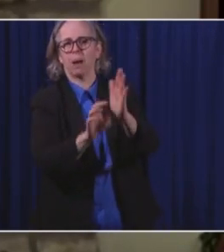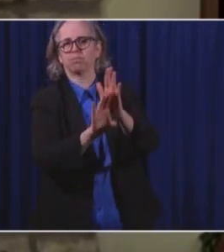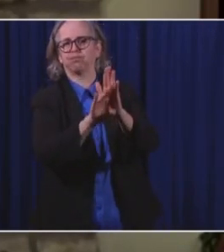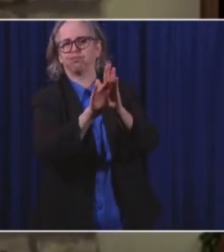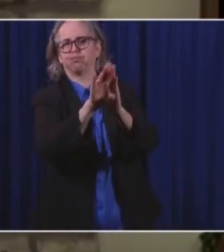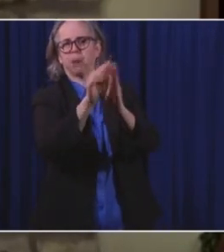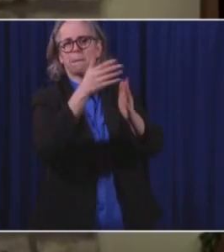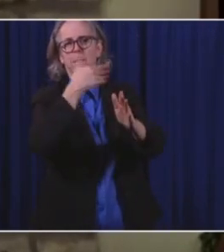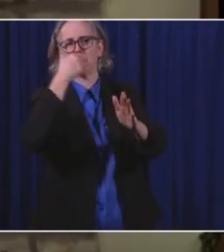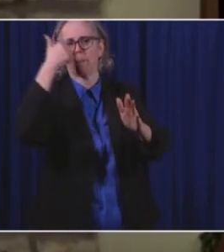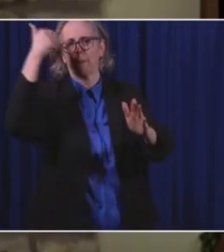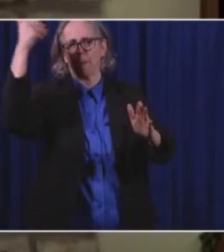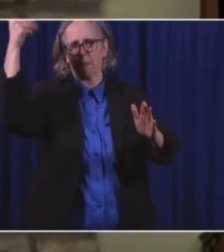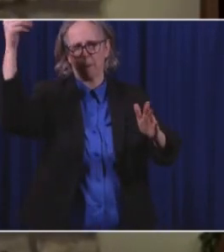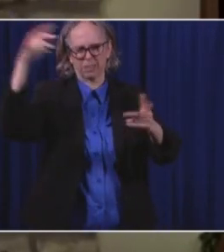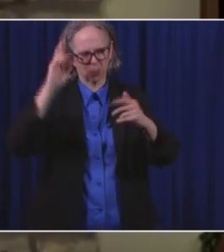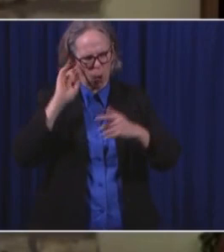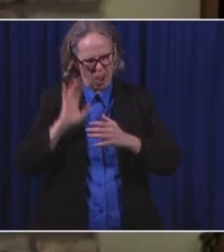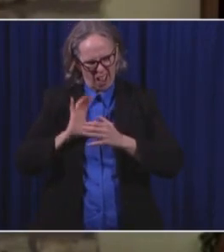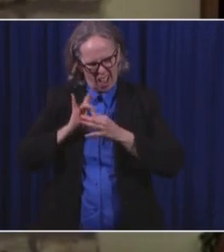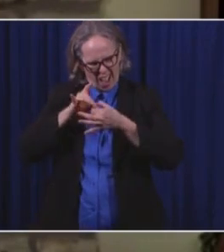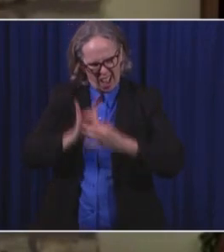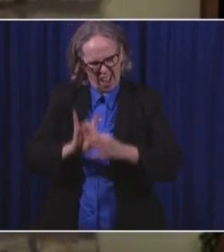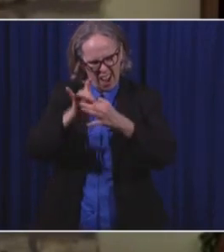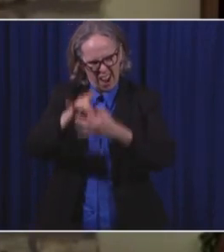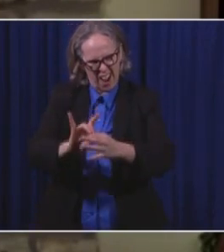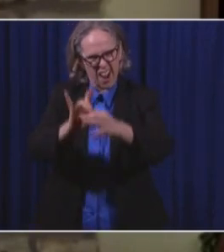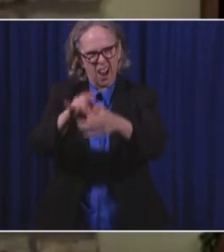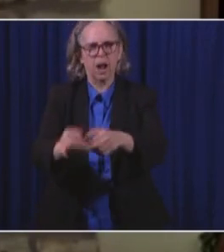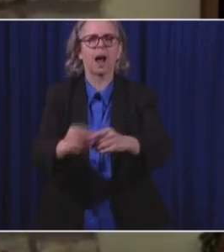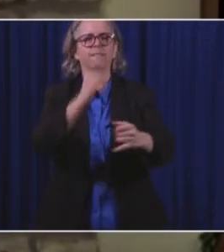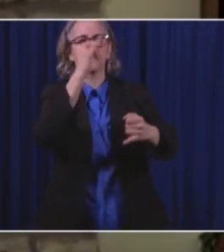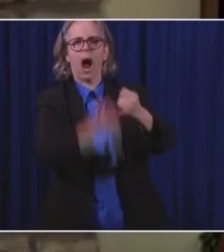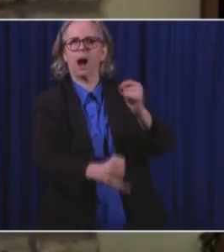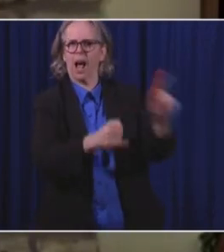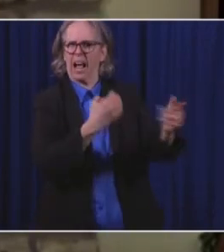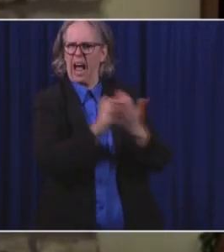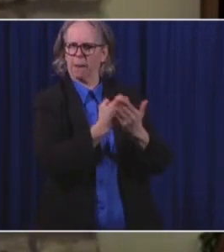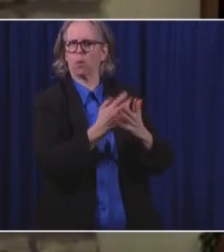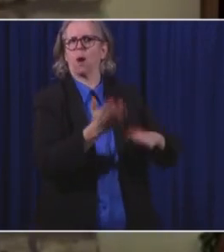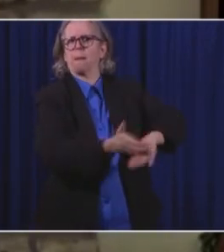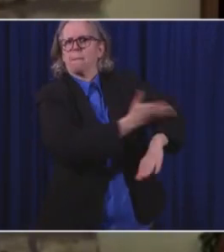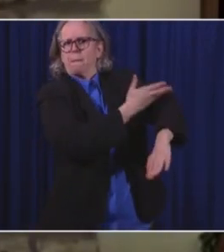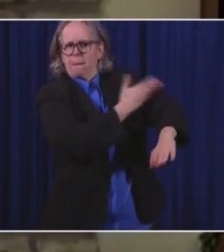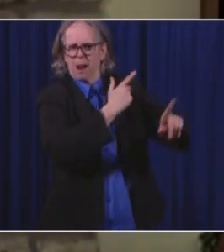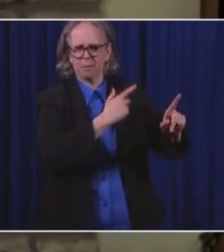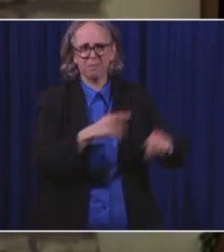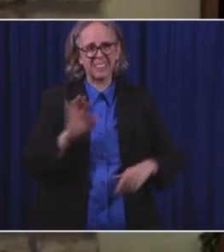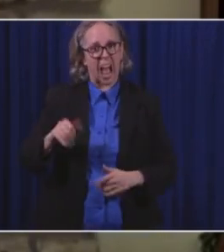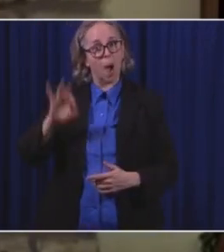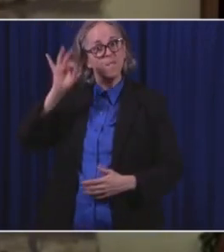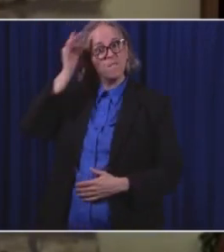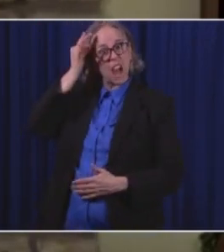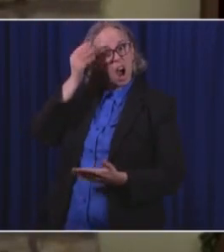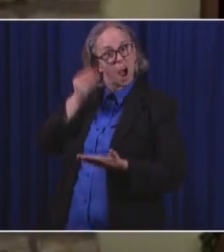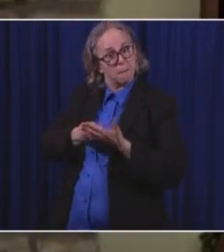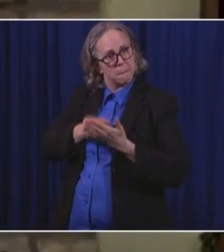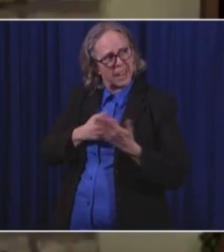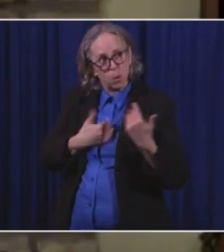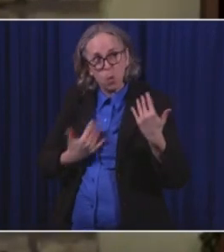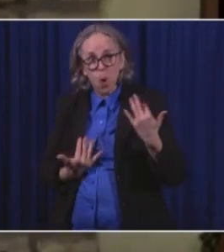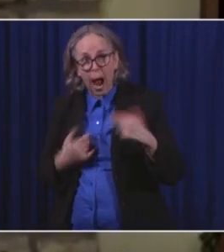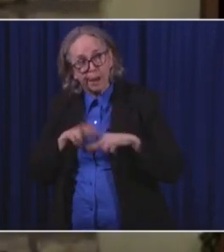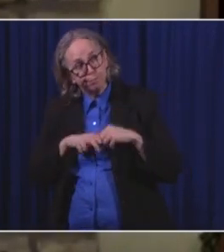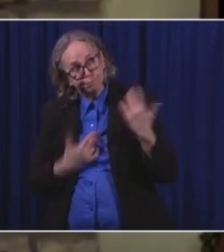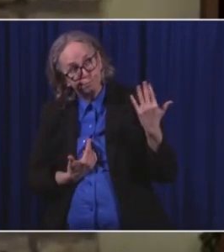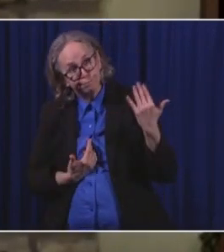We're looking for help from the federal government. And you talk about those small businesses, you talk about those employees.